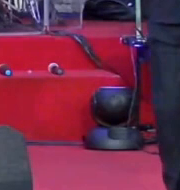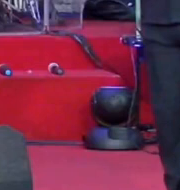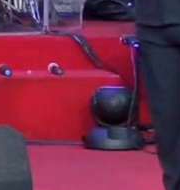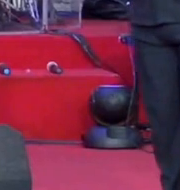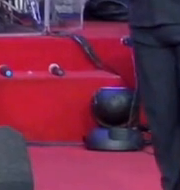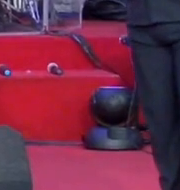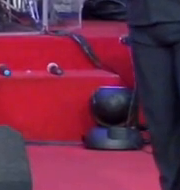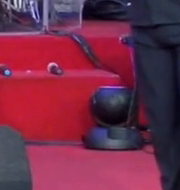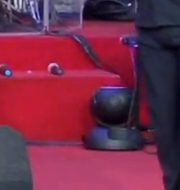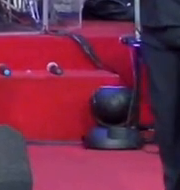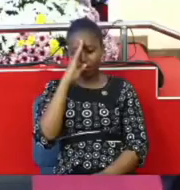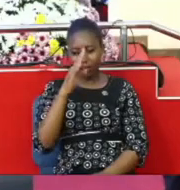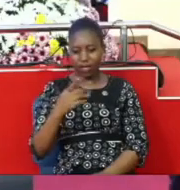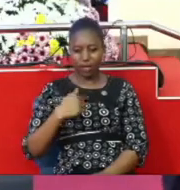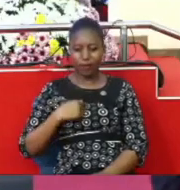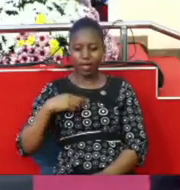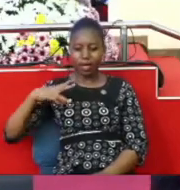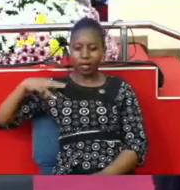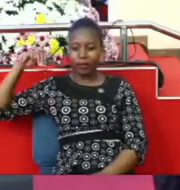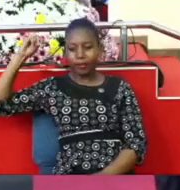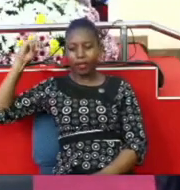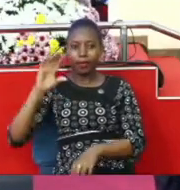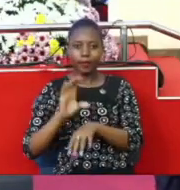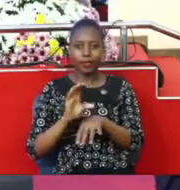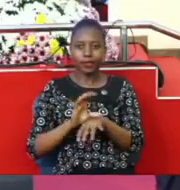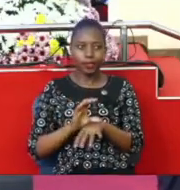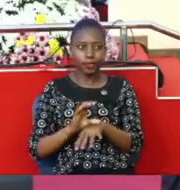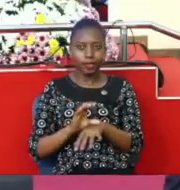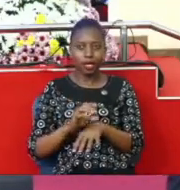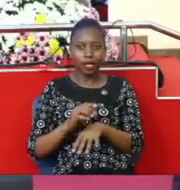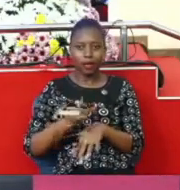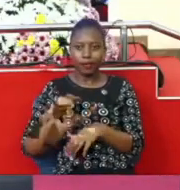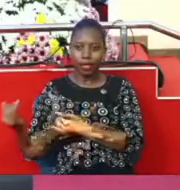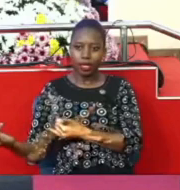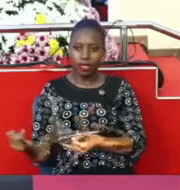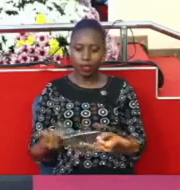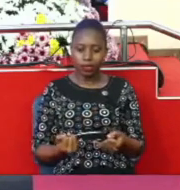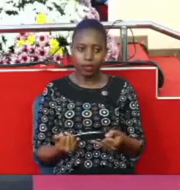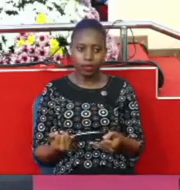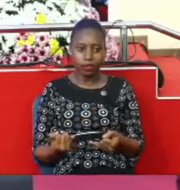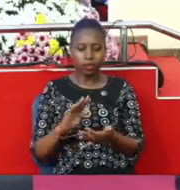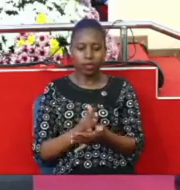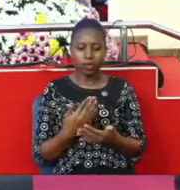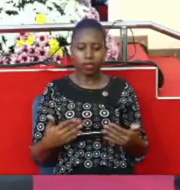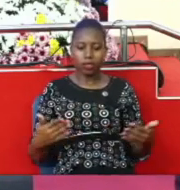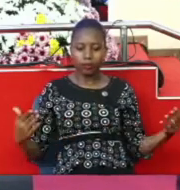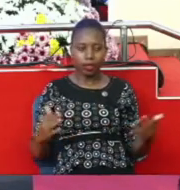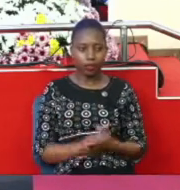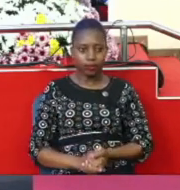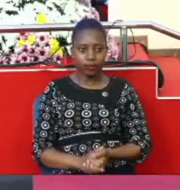Last Sunday I was at Shiloh. Jumapili iliyopita nilikuwa pale Shiloh. And I introduced something. Na nikatanguliza